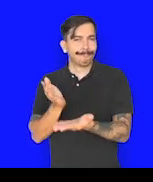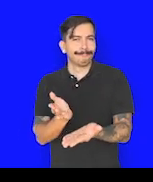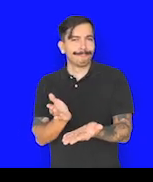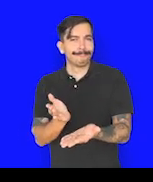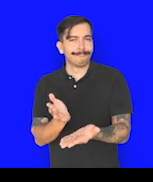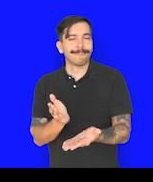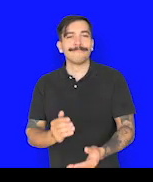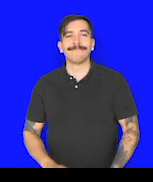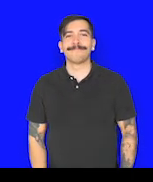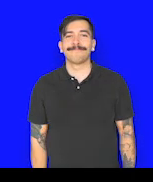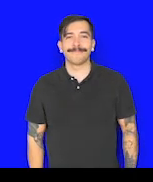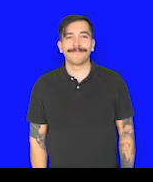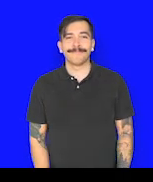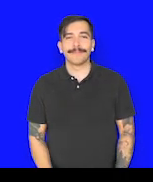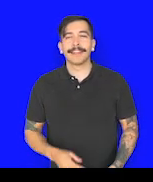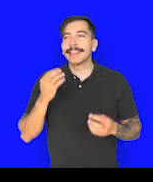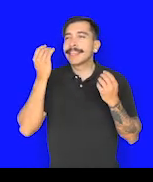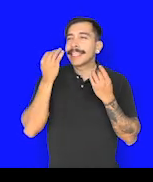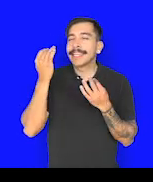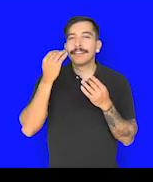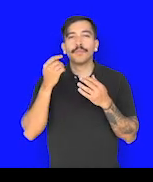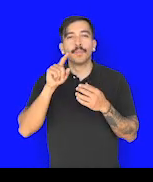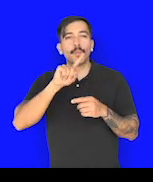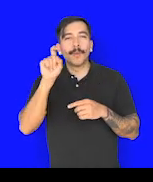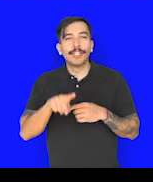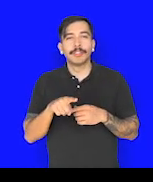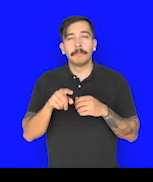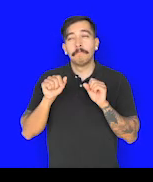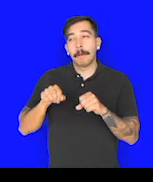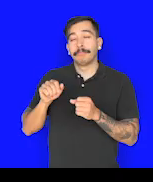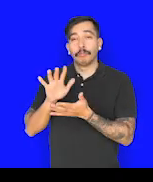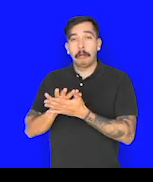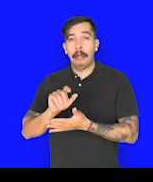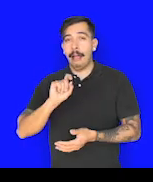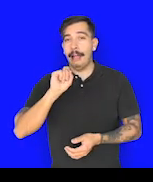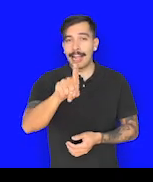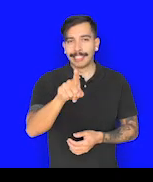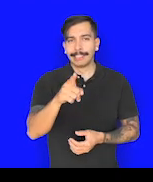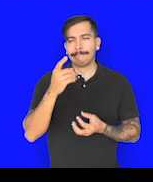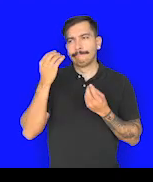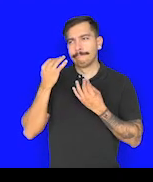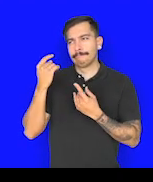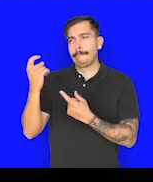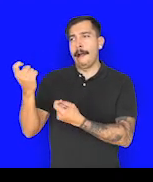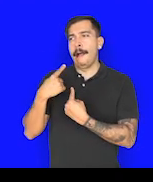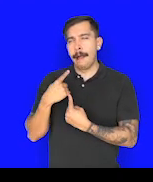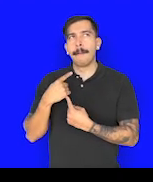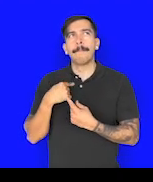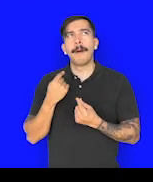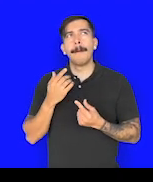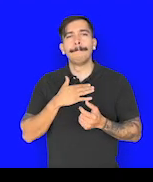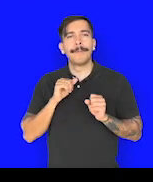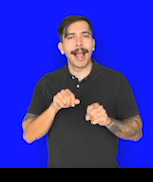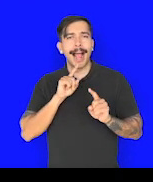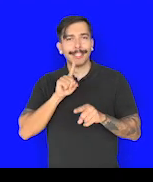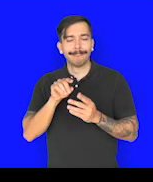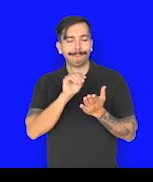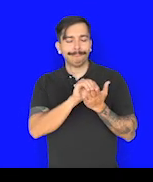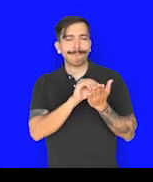viewpoint. Try to think of some questions that the school may ask and write down your possible